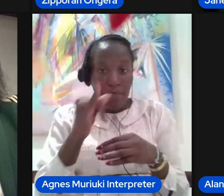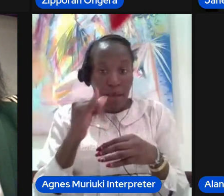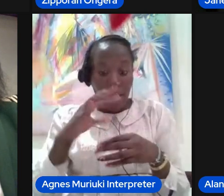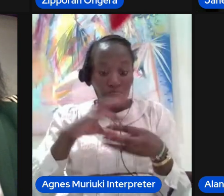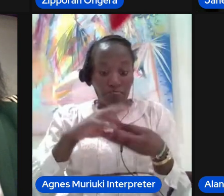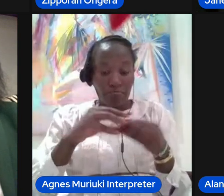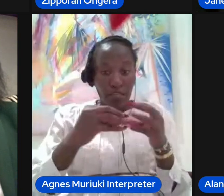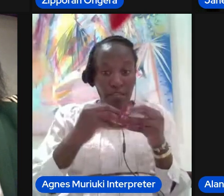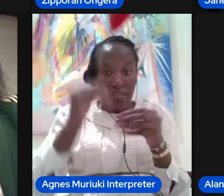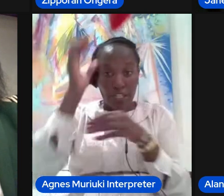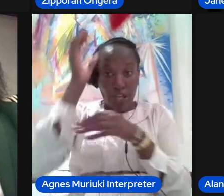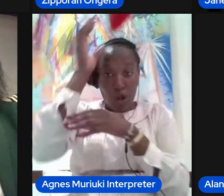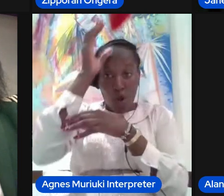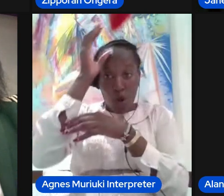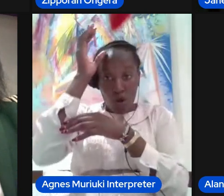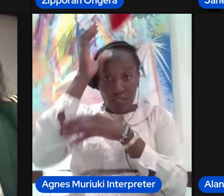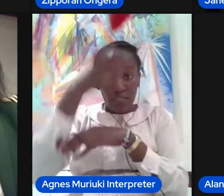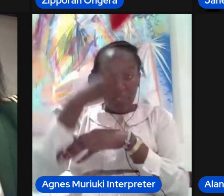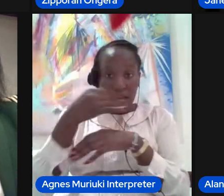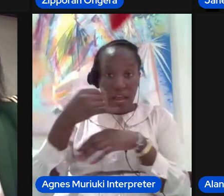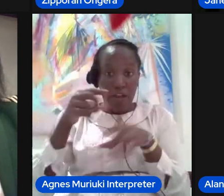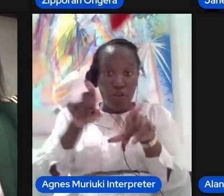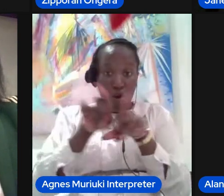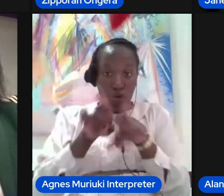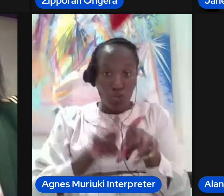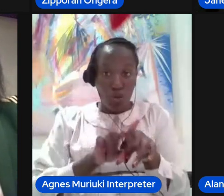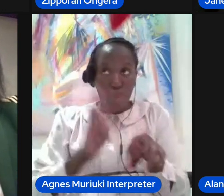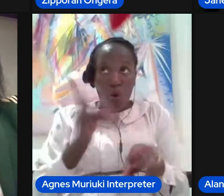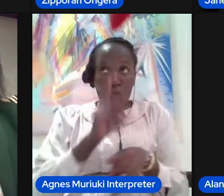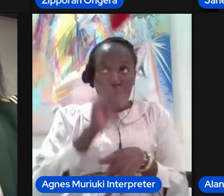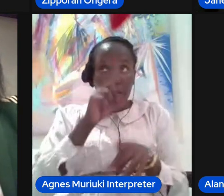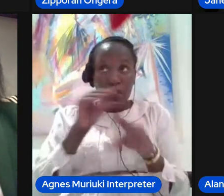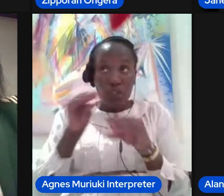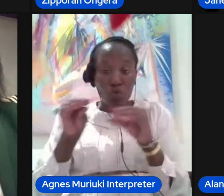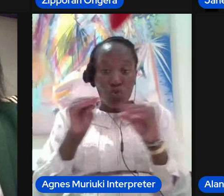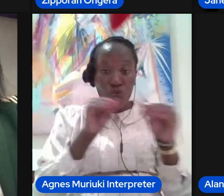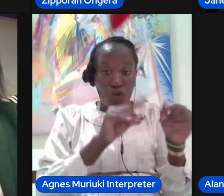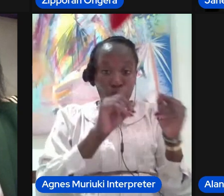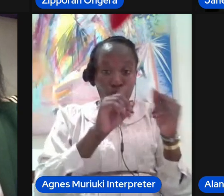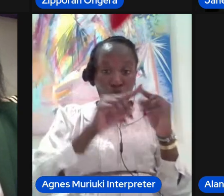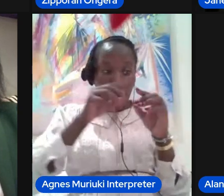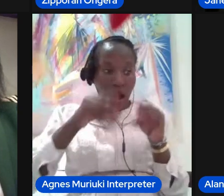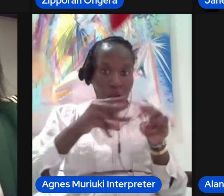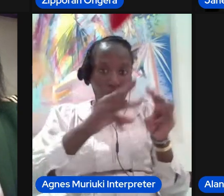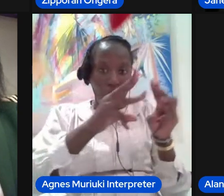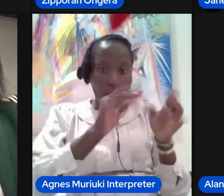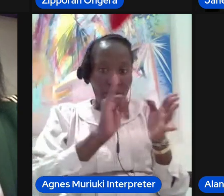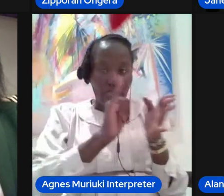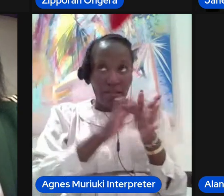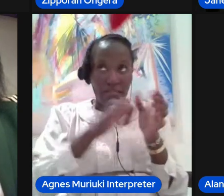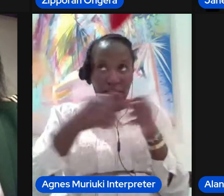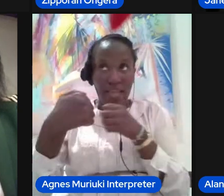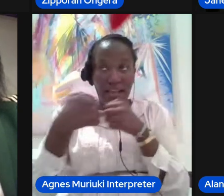content, and also we should be moving towards like a direction of challenging